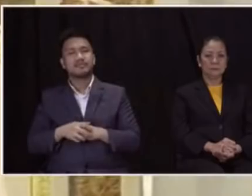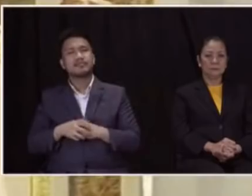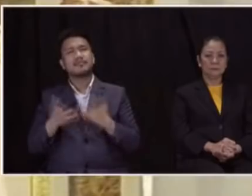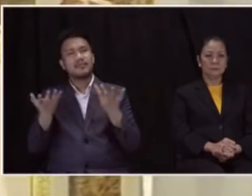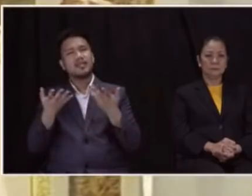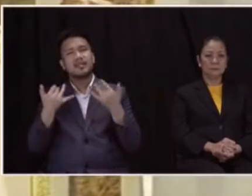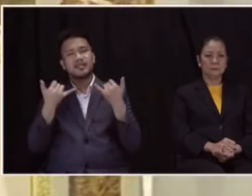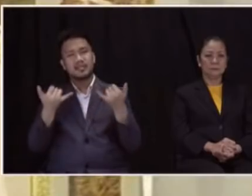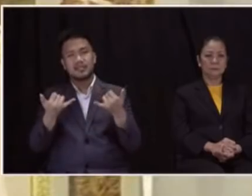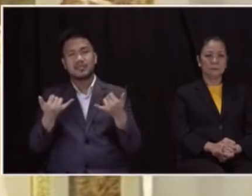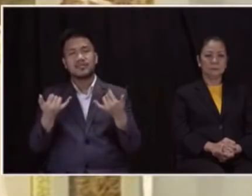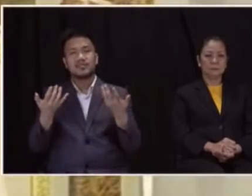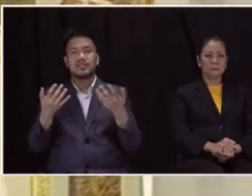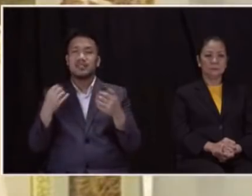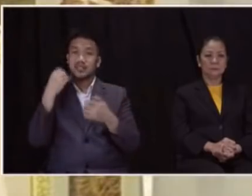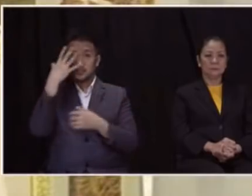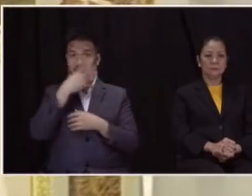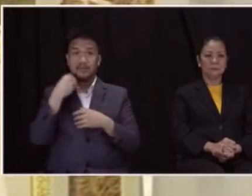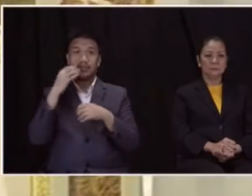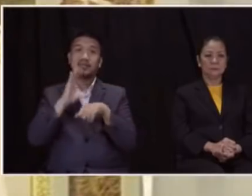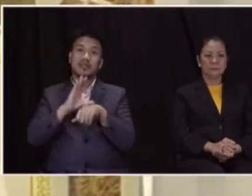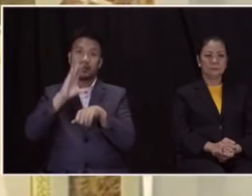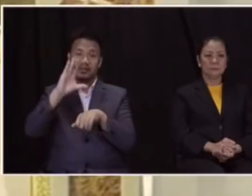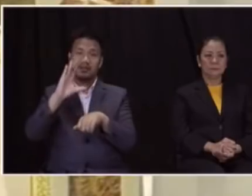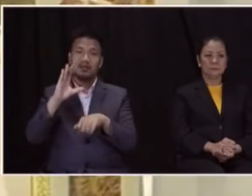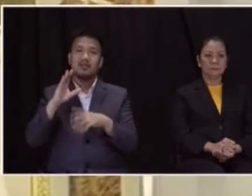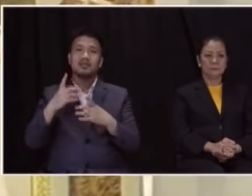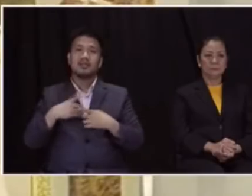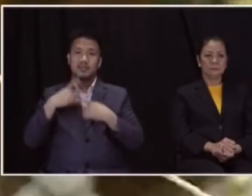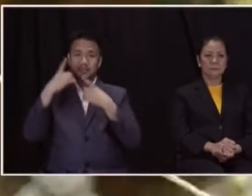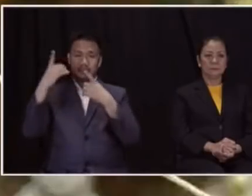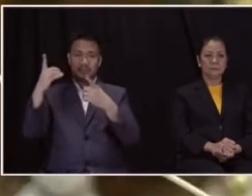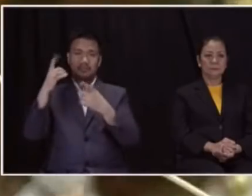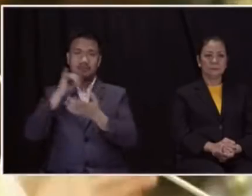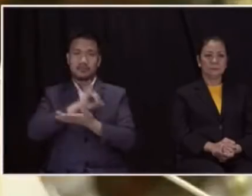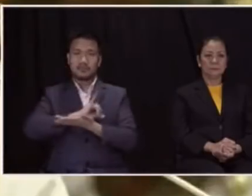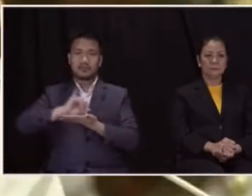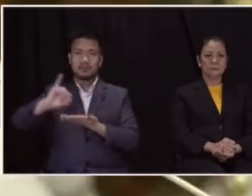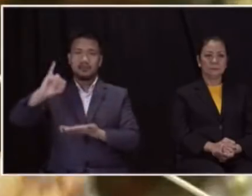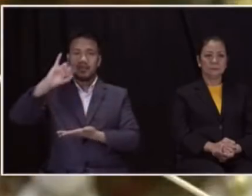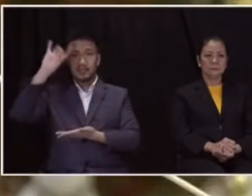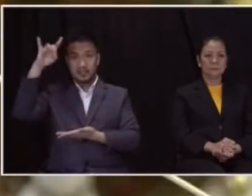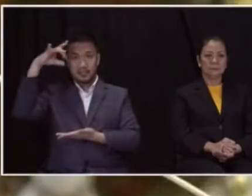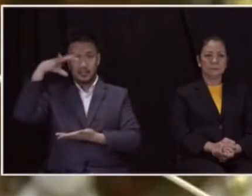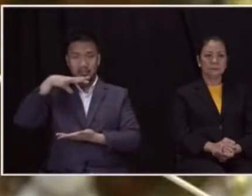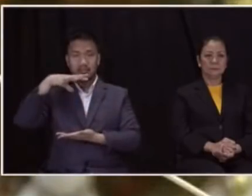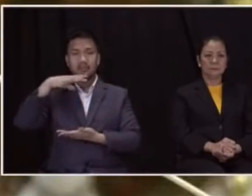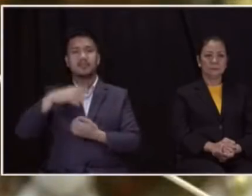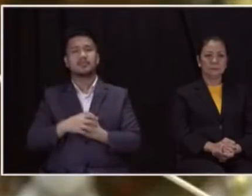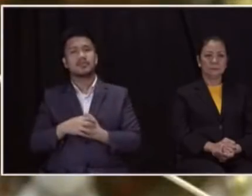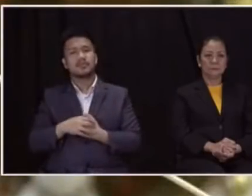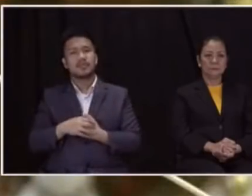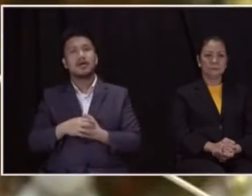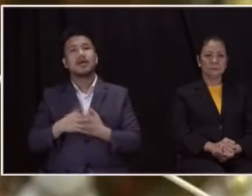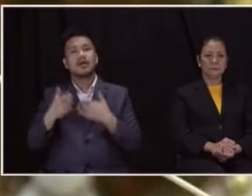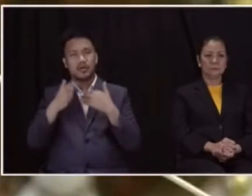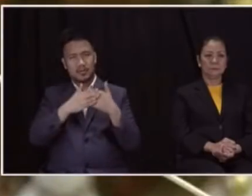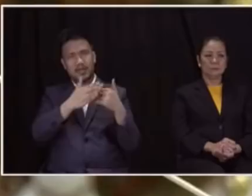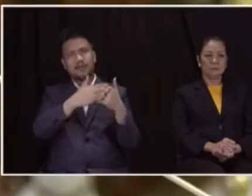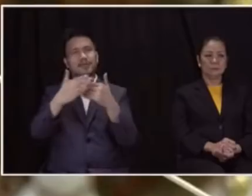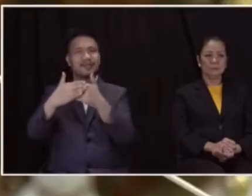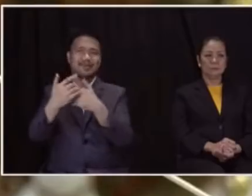here today in this beautiful cathedral dedicated to her, in front of her image, she is close to